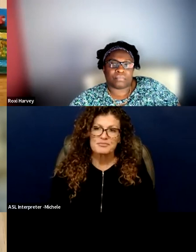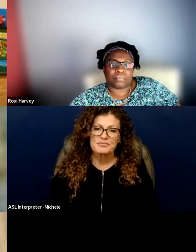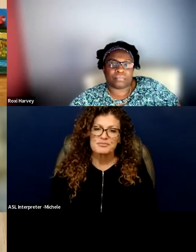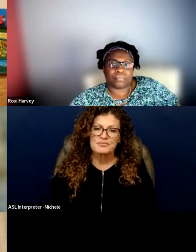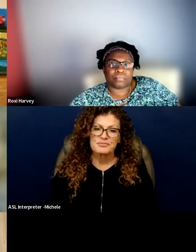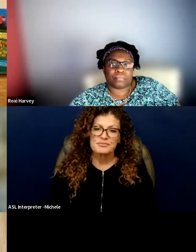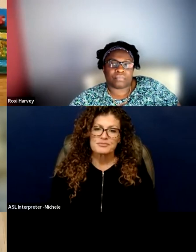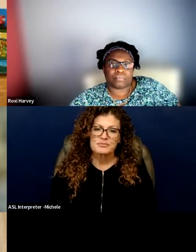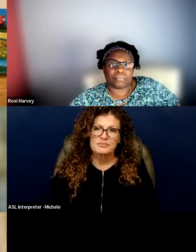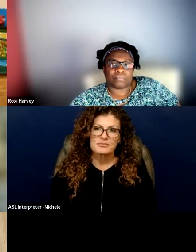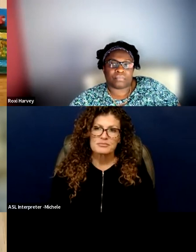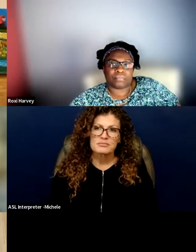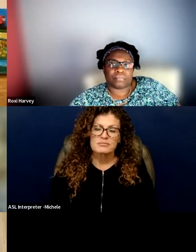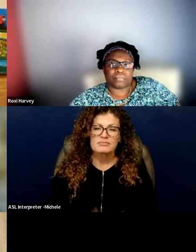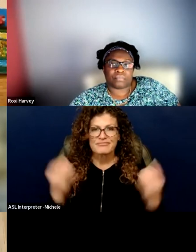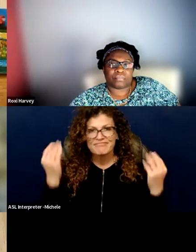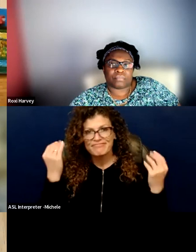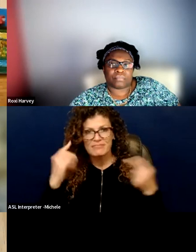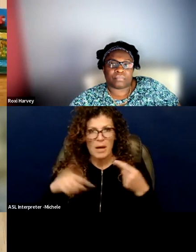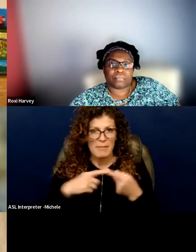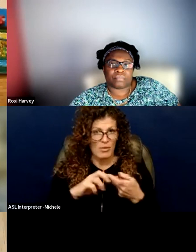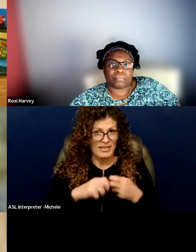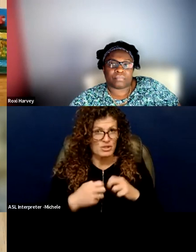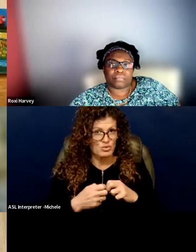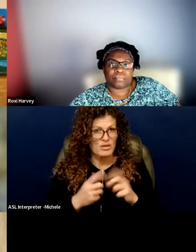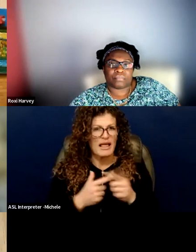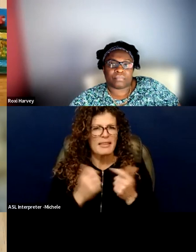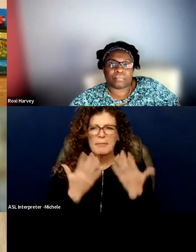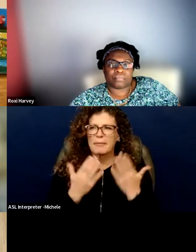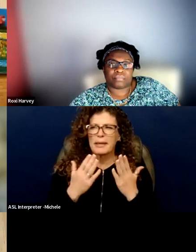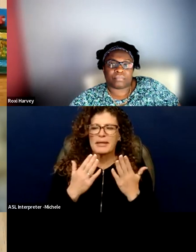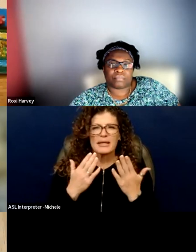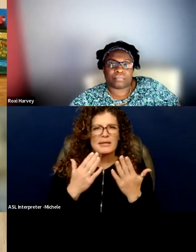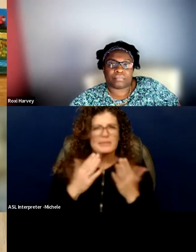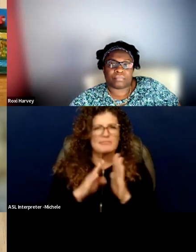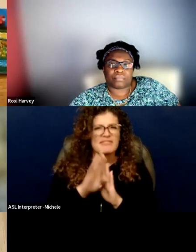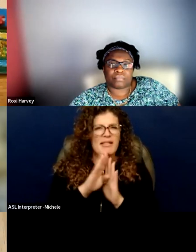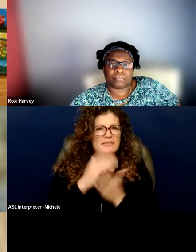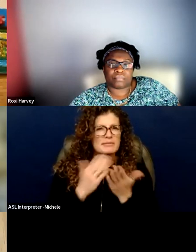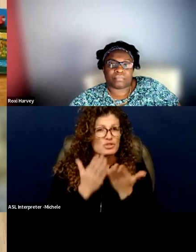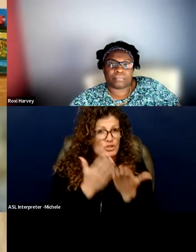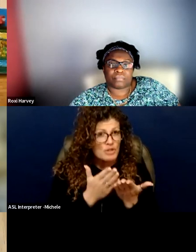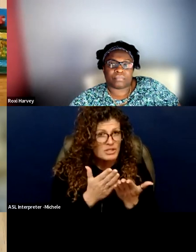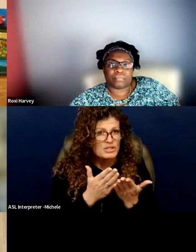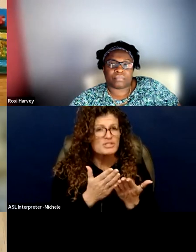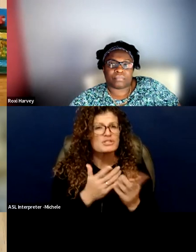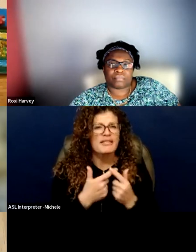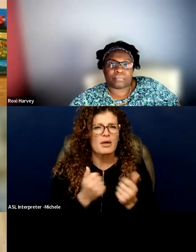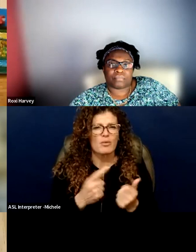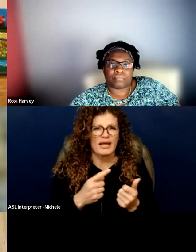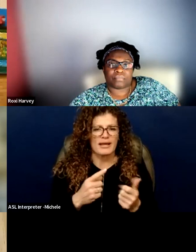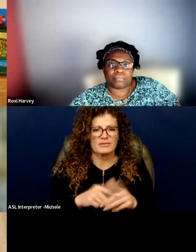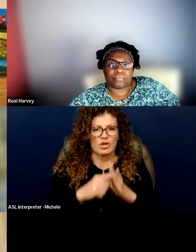So we will go think about this issue and maybe come up with some suggestions and bring it back so that we can get to the next piece of this